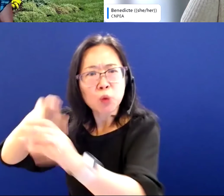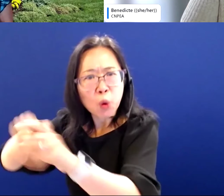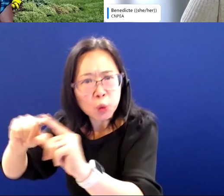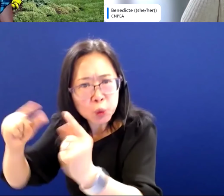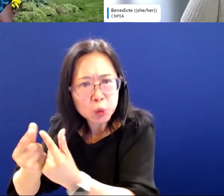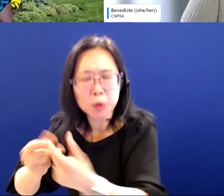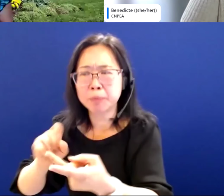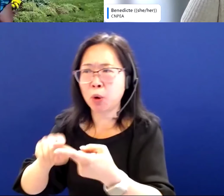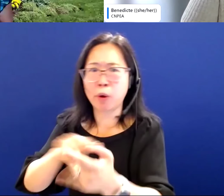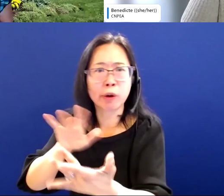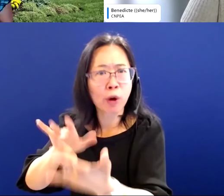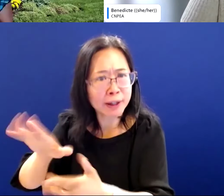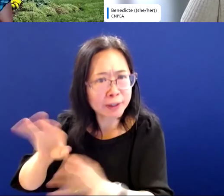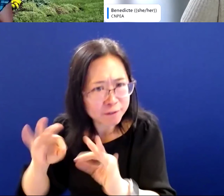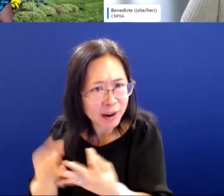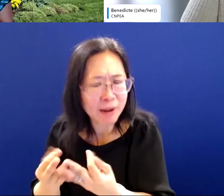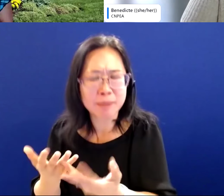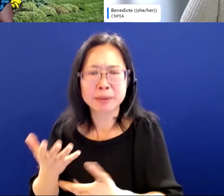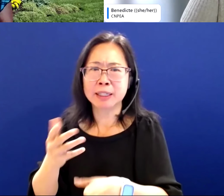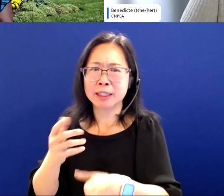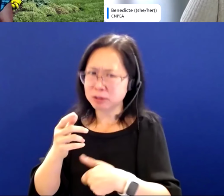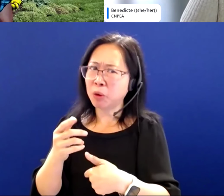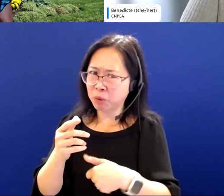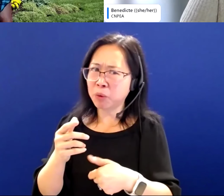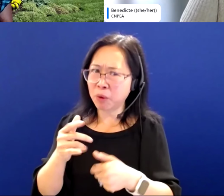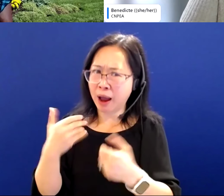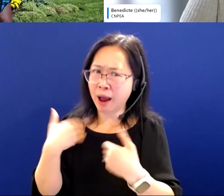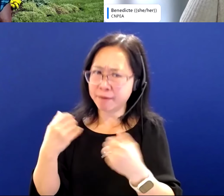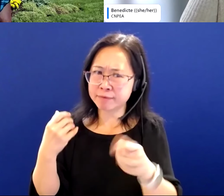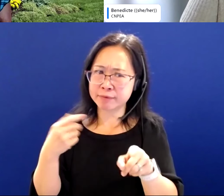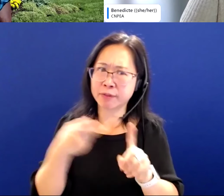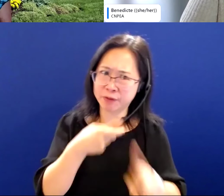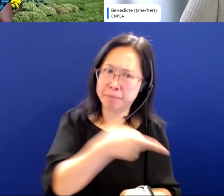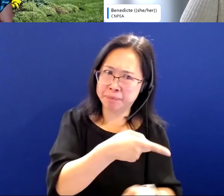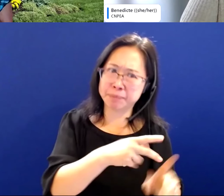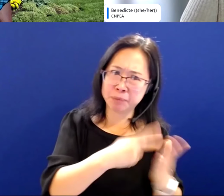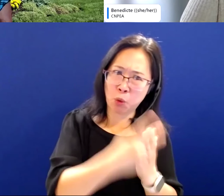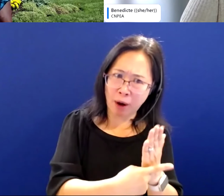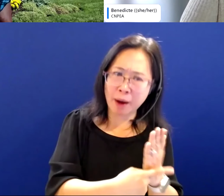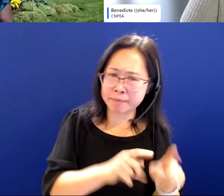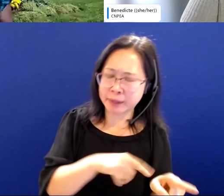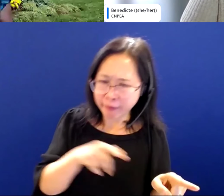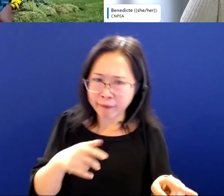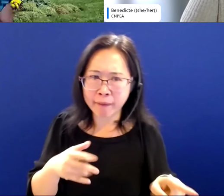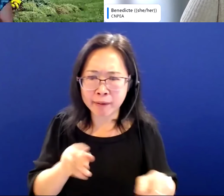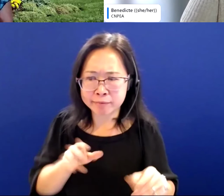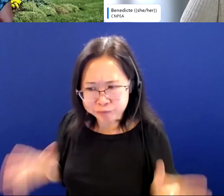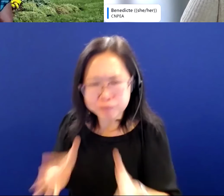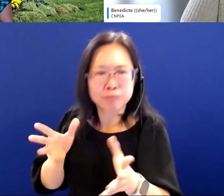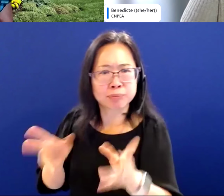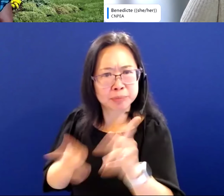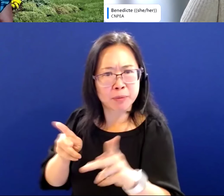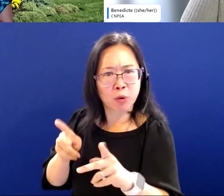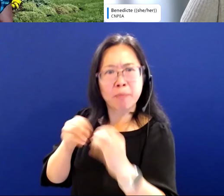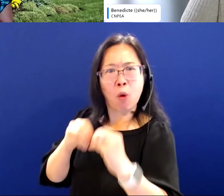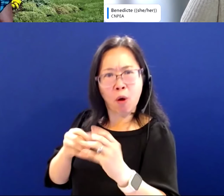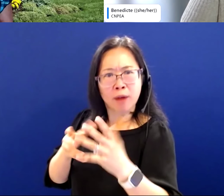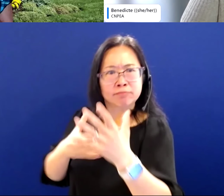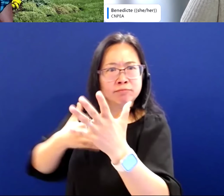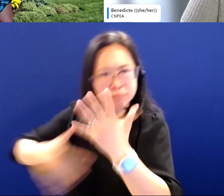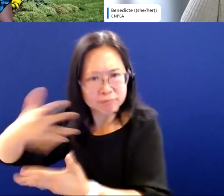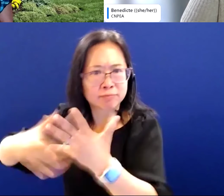more often than they had in the past. And so as a result of the program, again, it's getting people to it, but as a